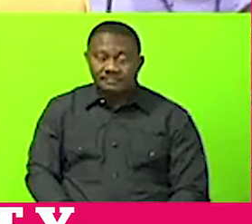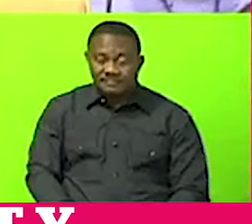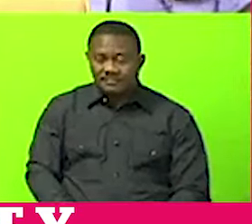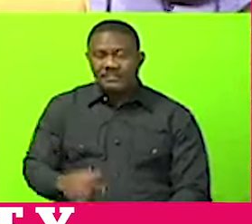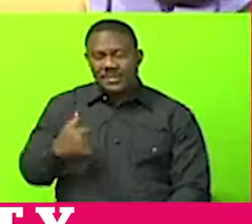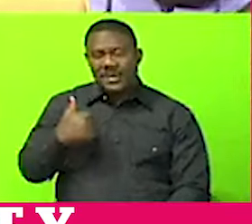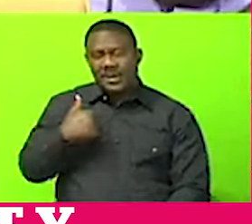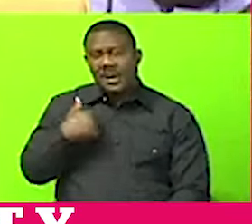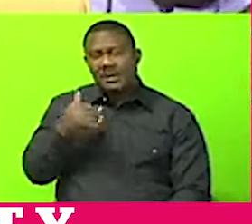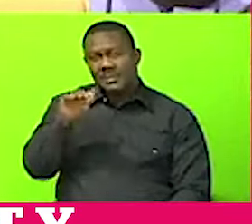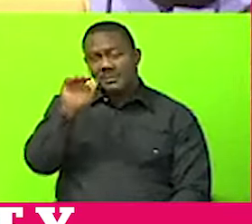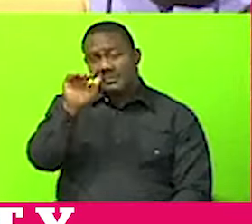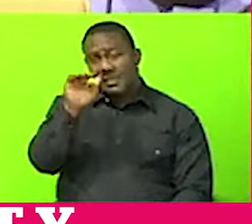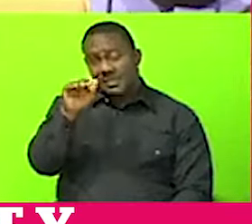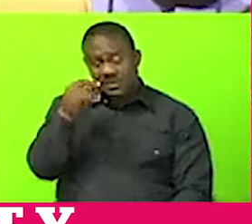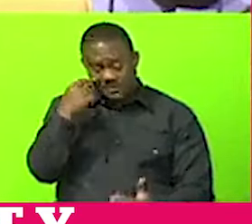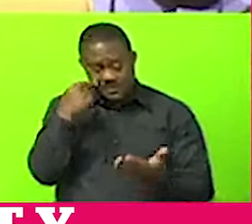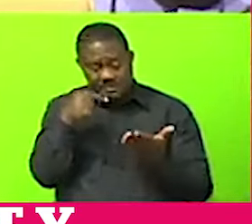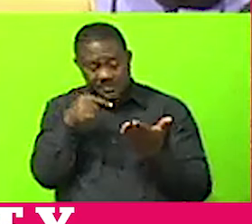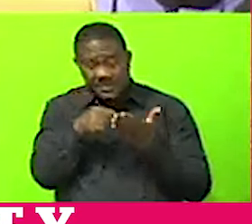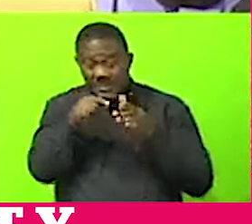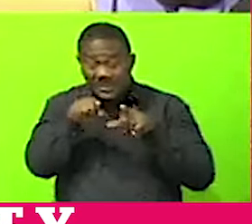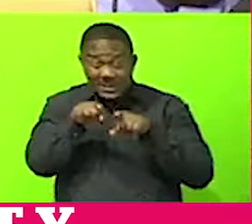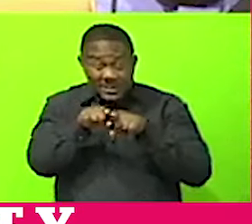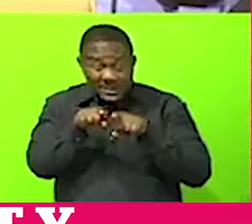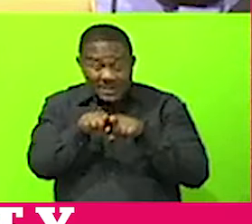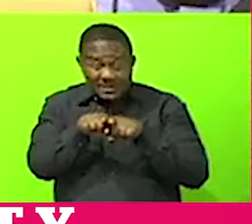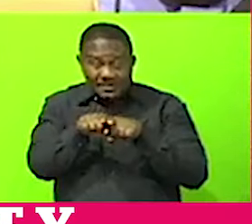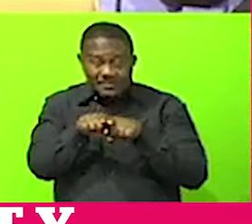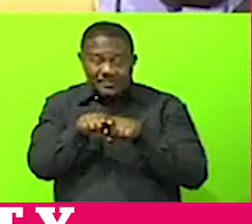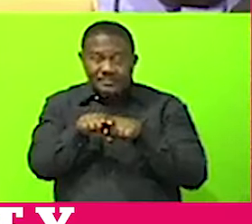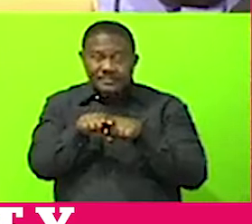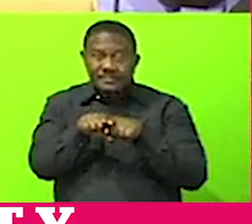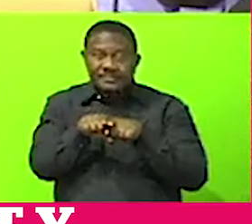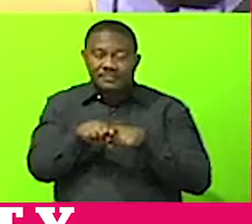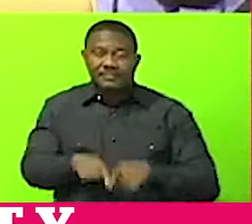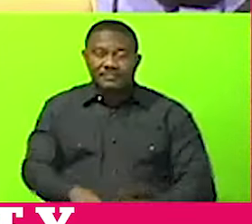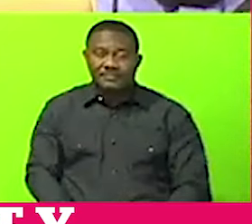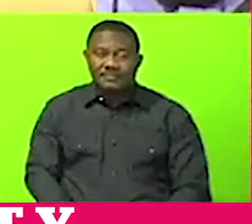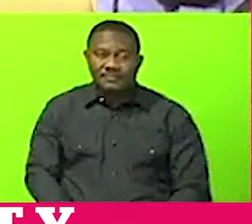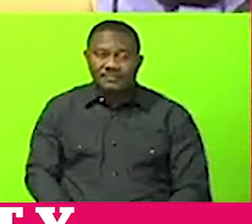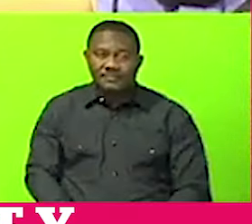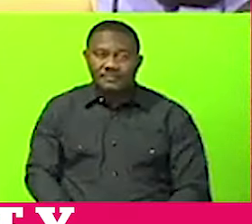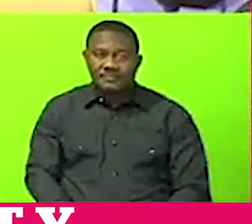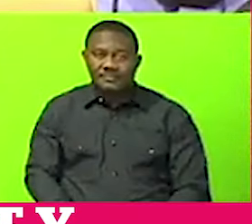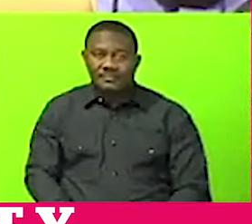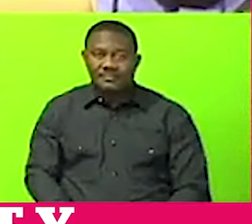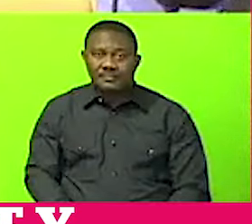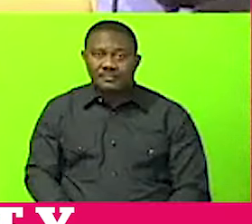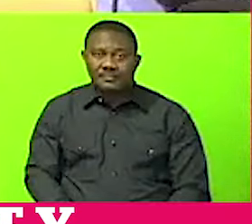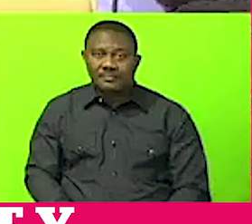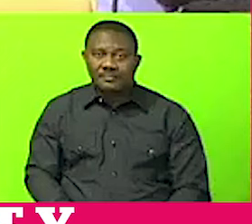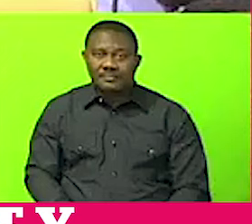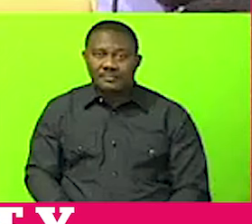draw your attention to the same um the same